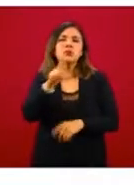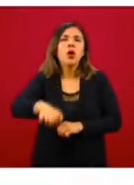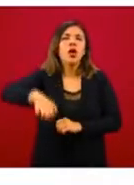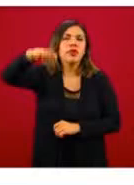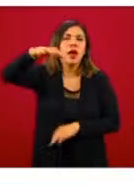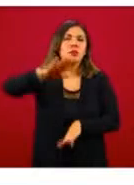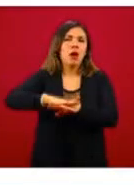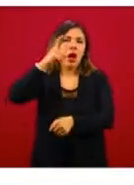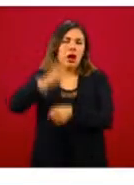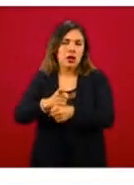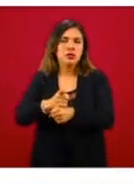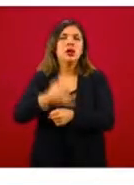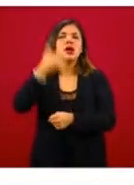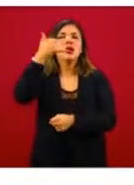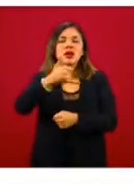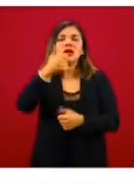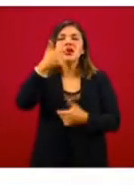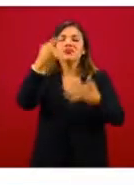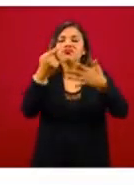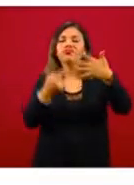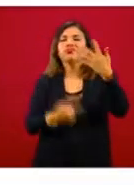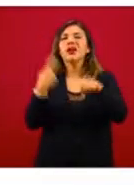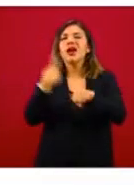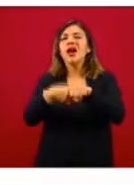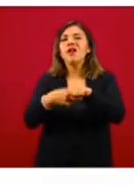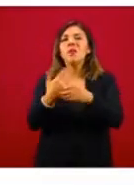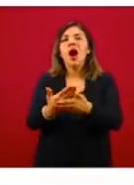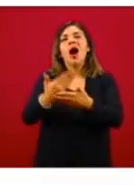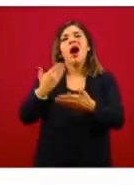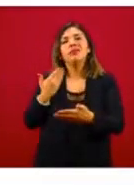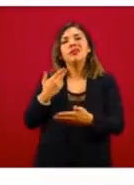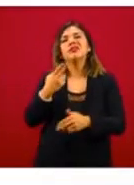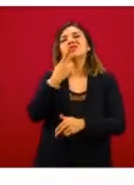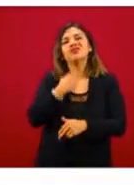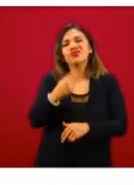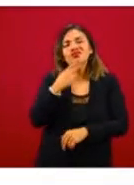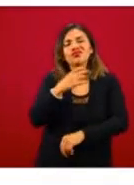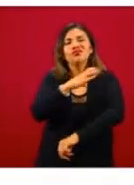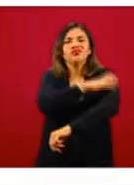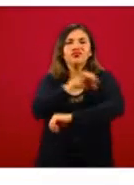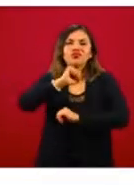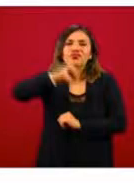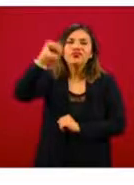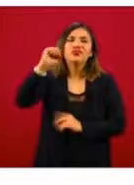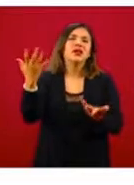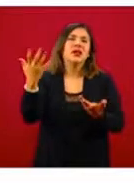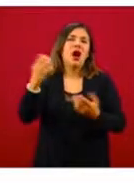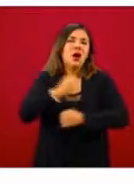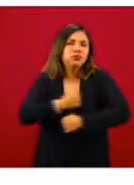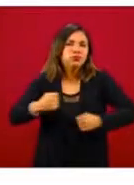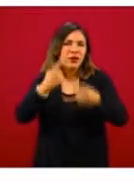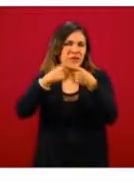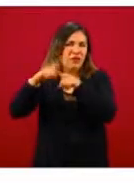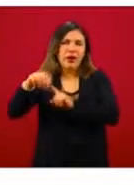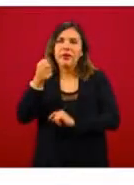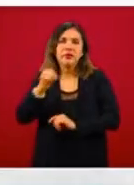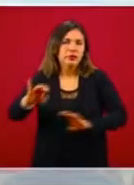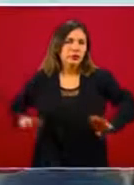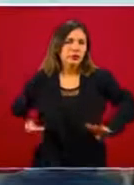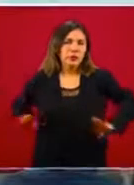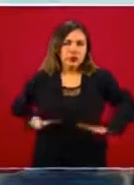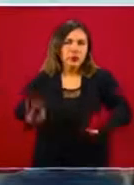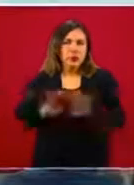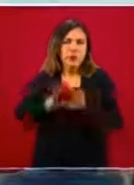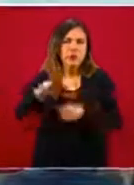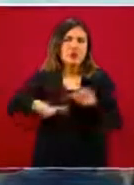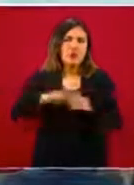terms of age groups. And these comorbidities, especially chronic degenerative diseases,